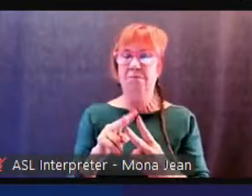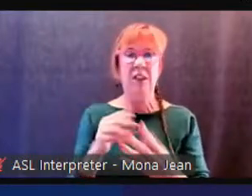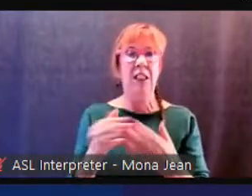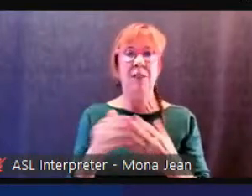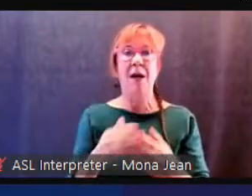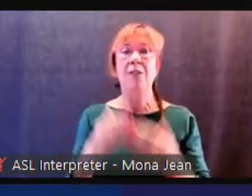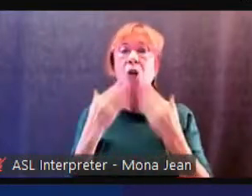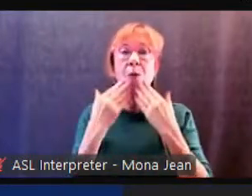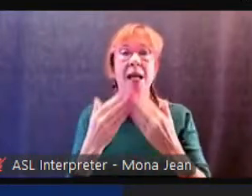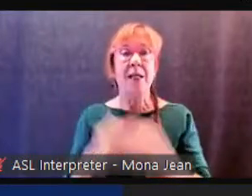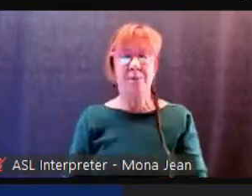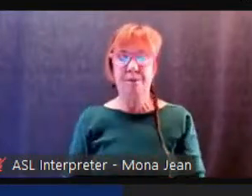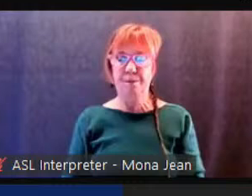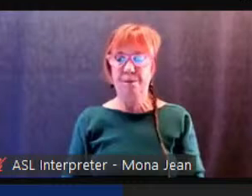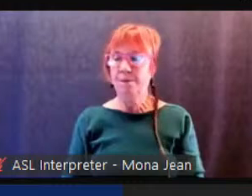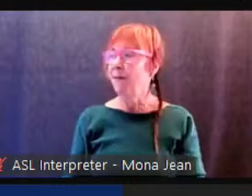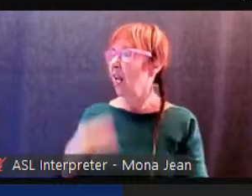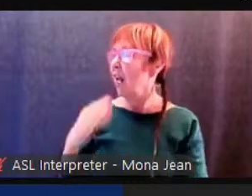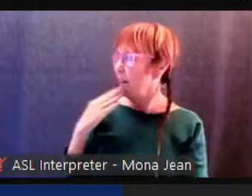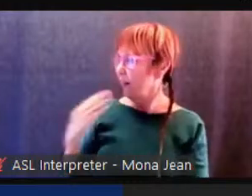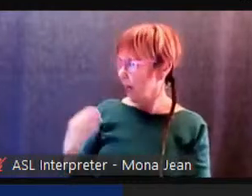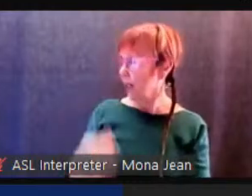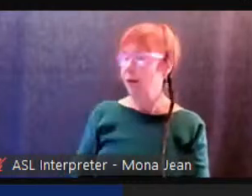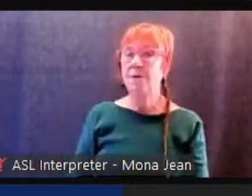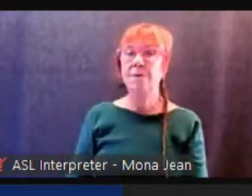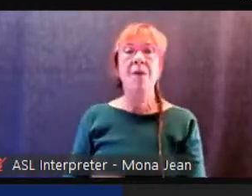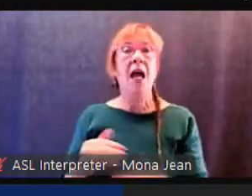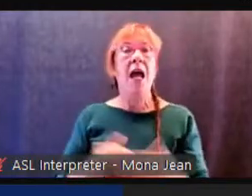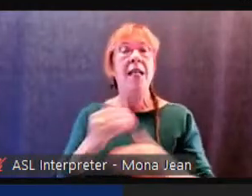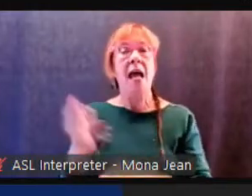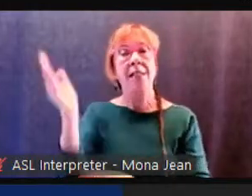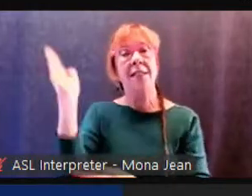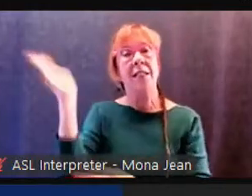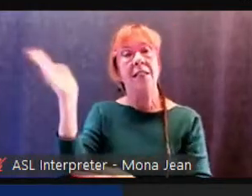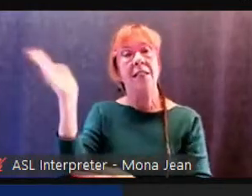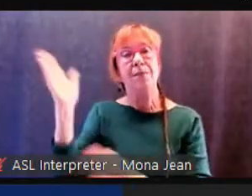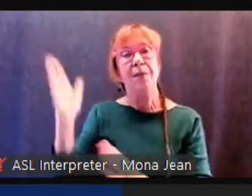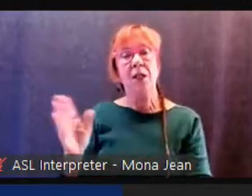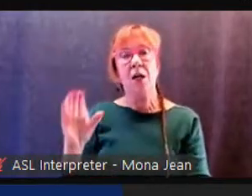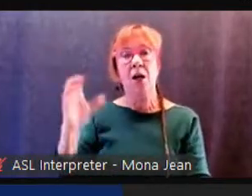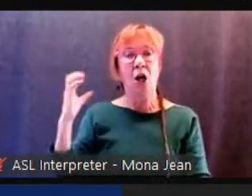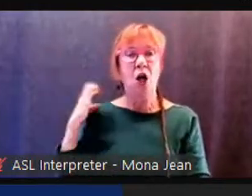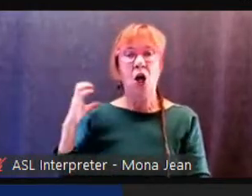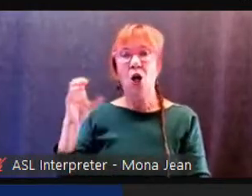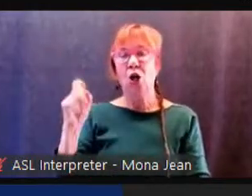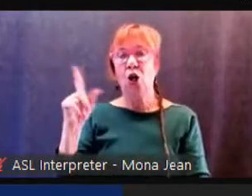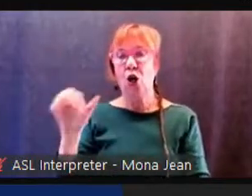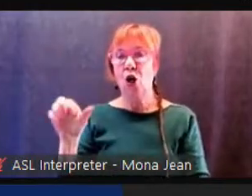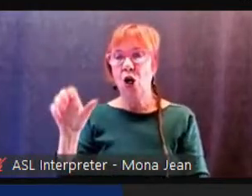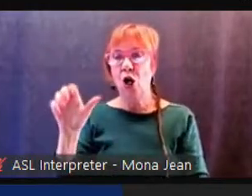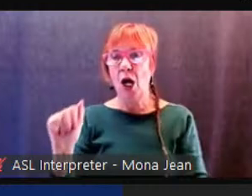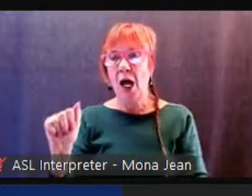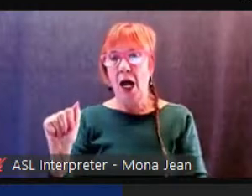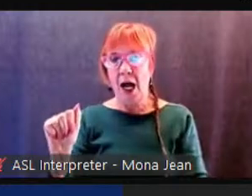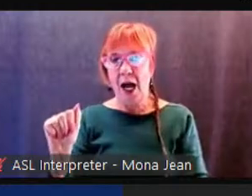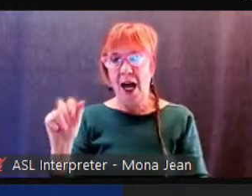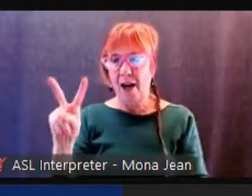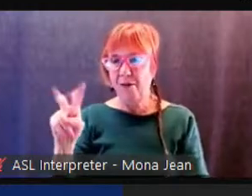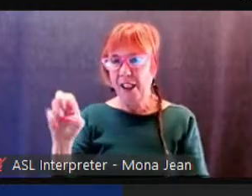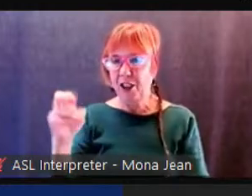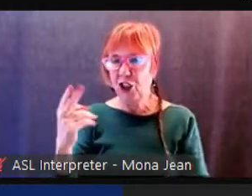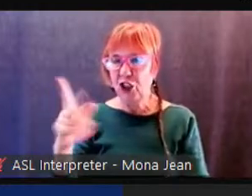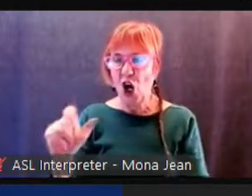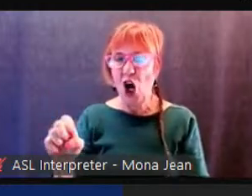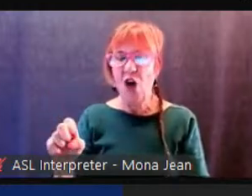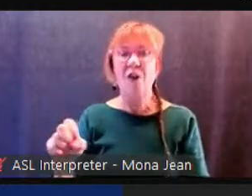questions. Thank you. Thank you very much, Chris. And next we will hear from Colonel Avichal from the U.S. Army Corps of